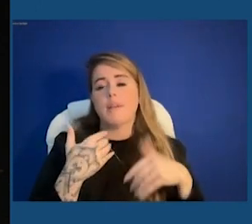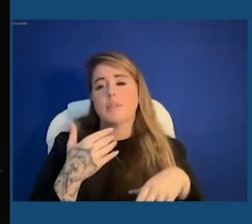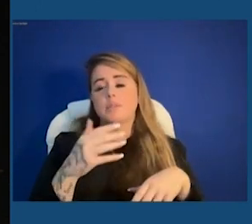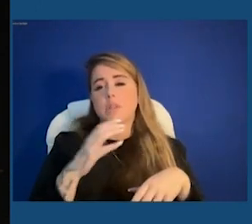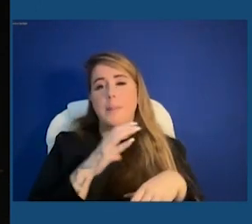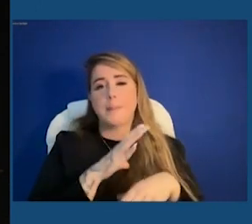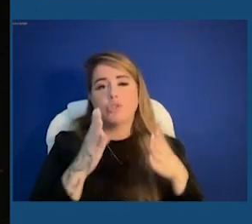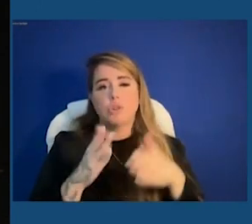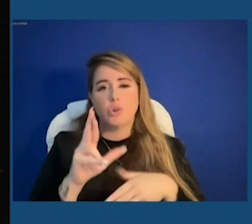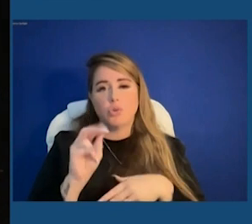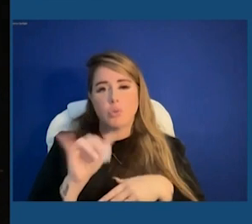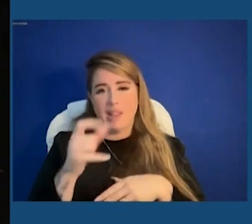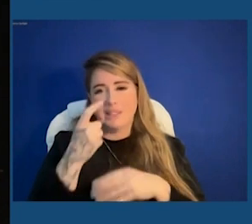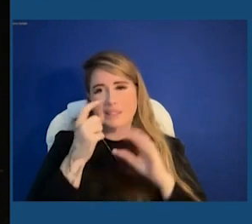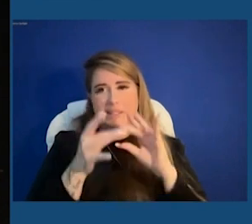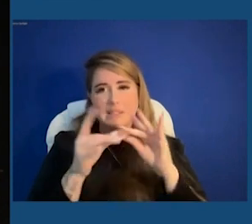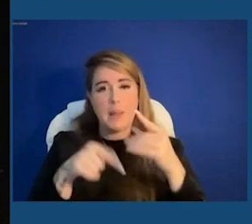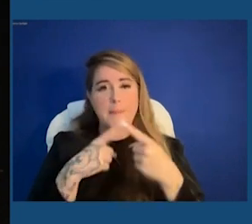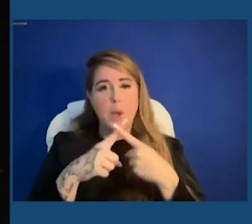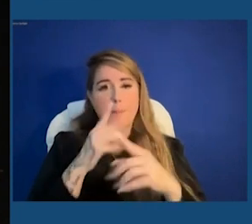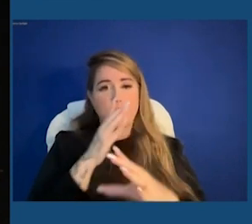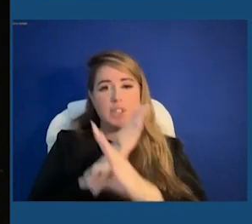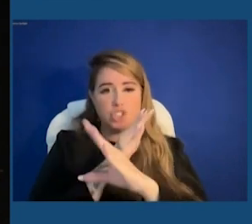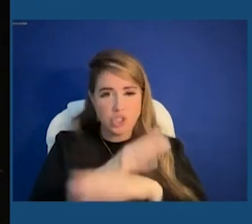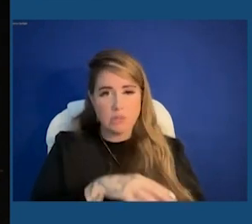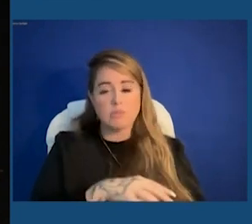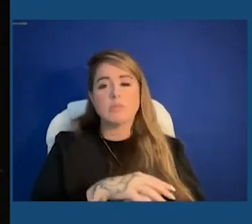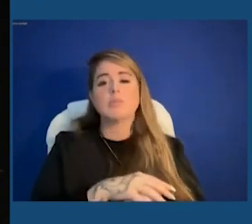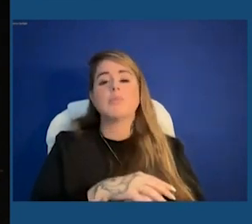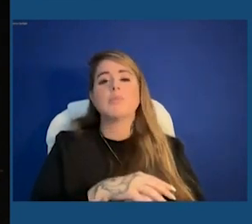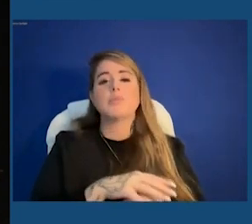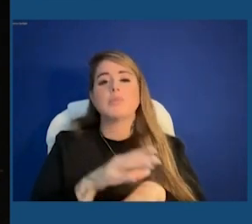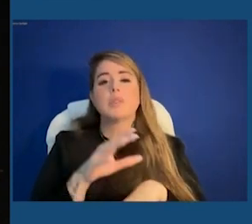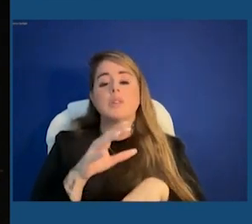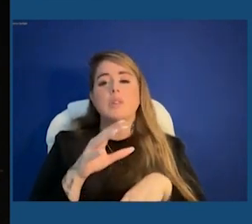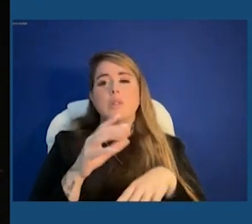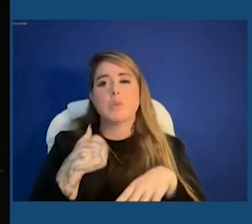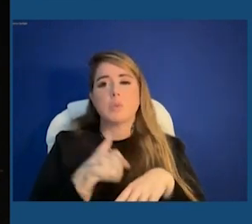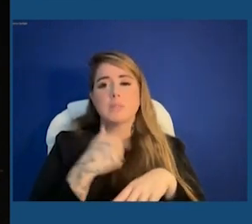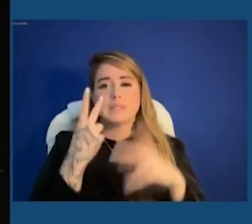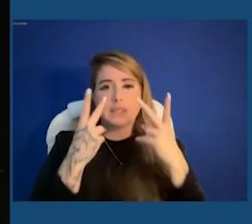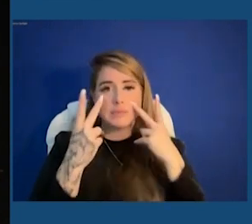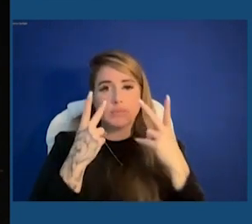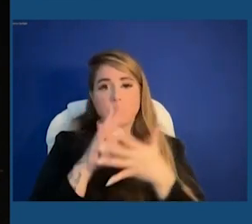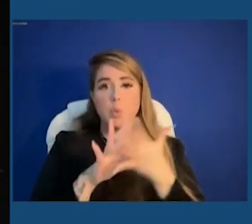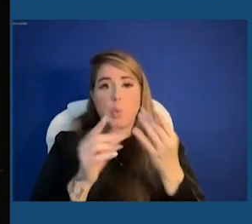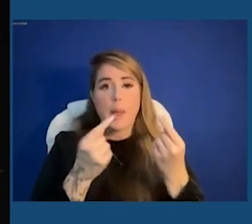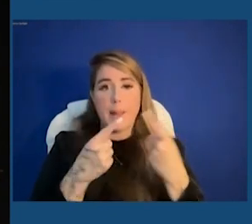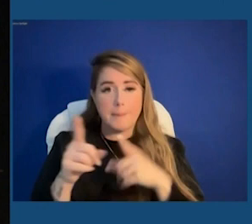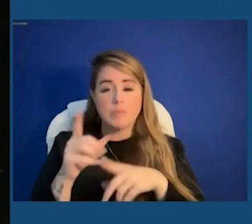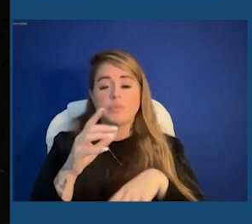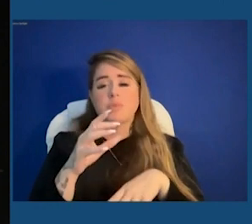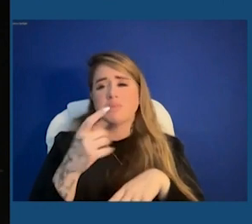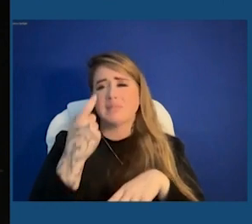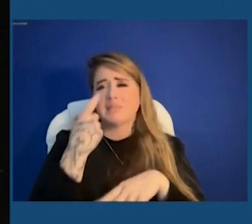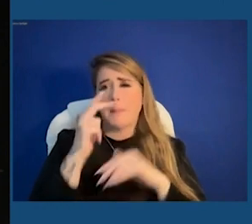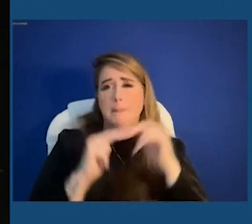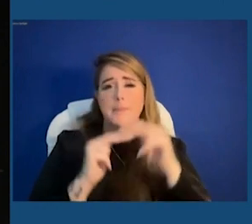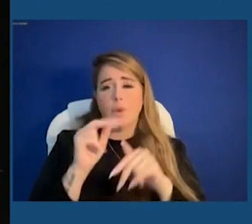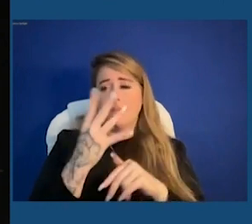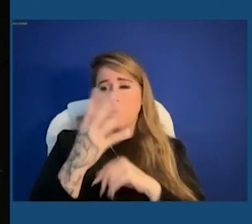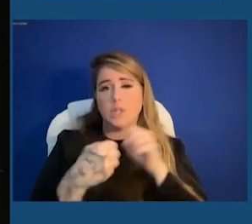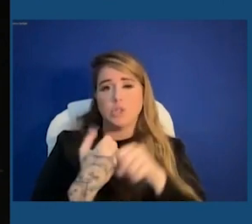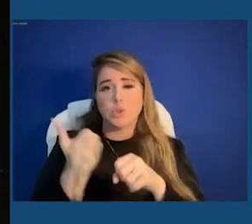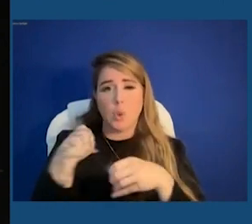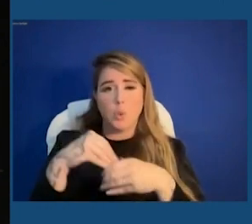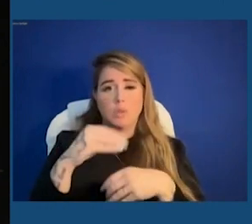earlier about prevention, left a bang, bang, and then right a bang. What we built in Rochester about 4 years ago is the Rochester Threat